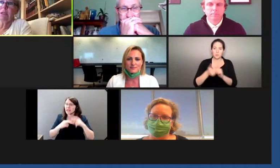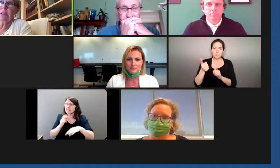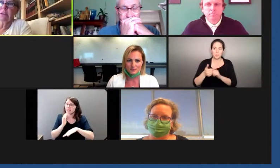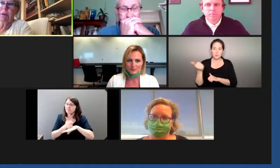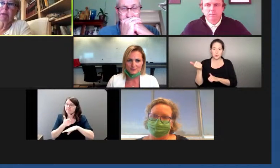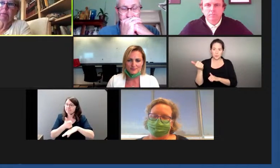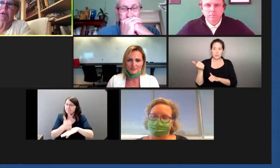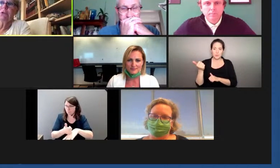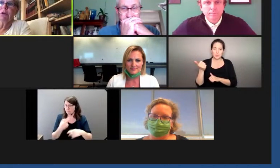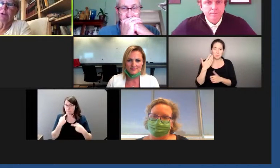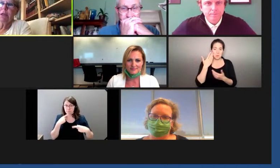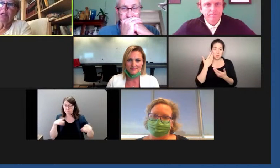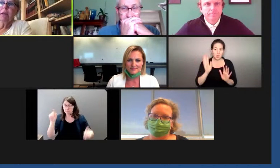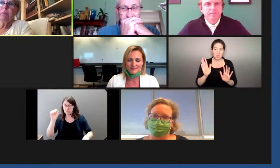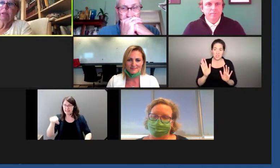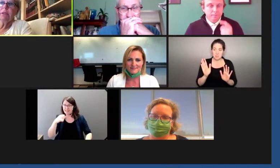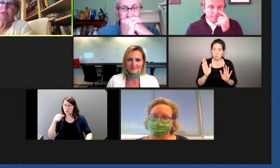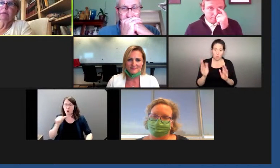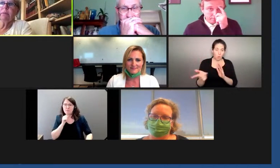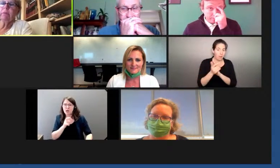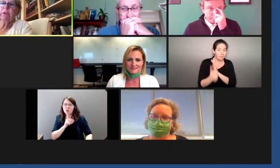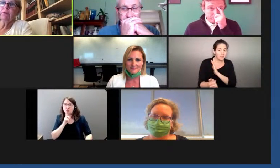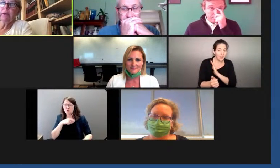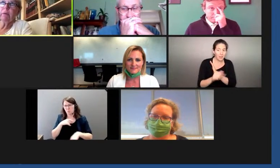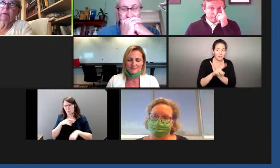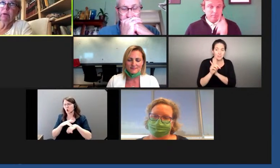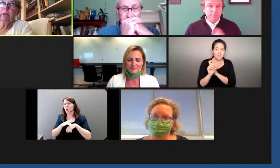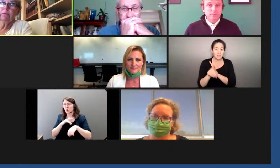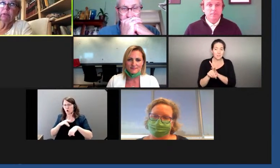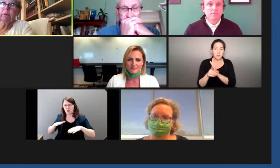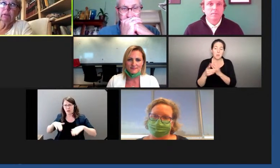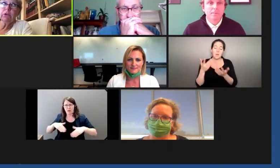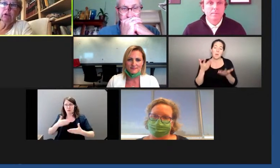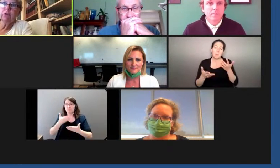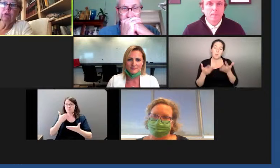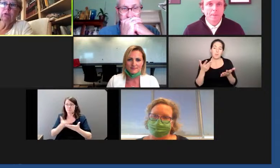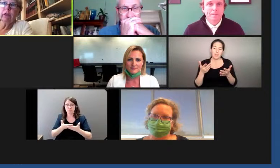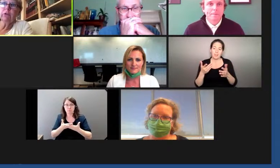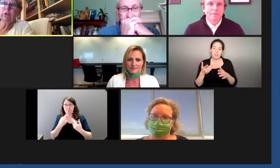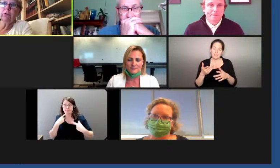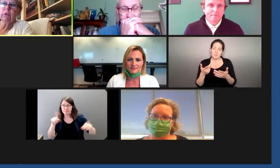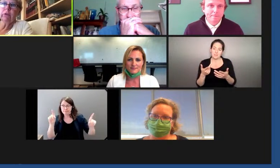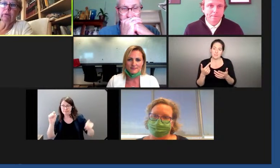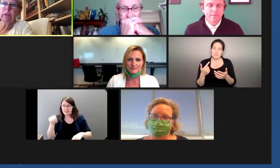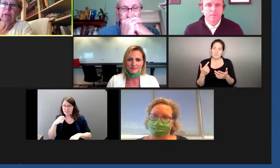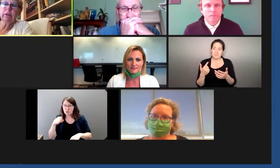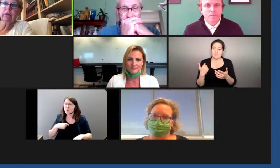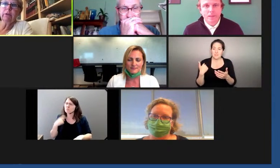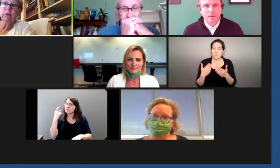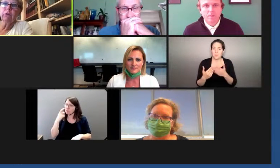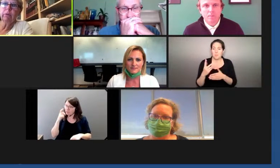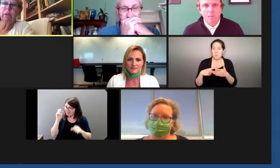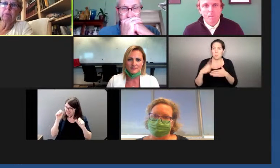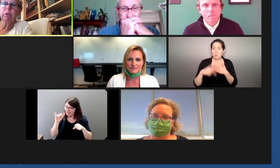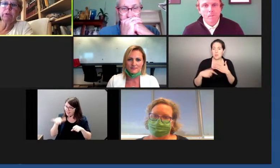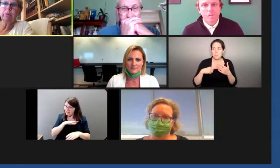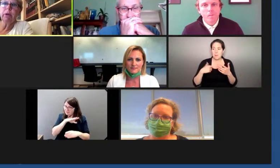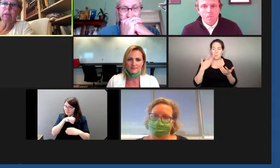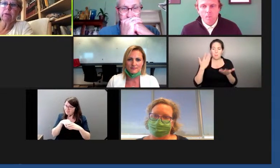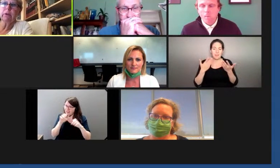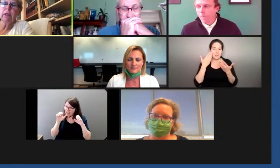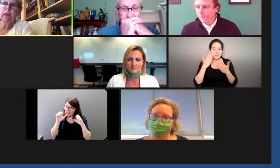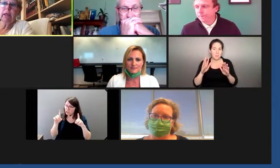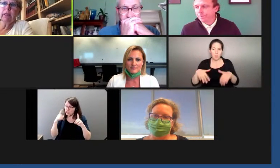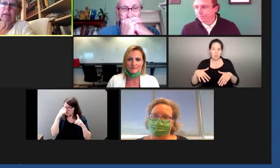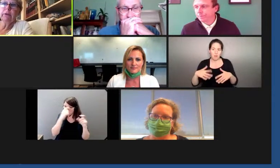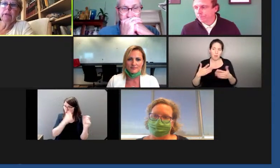too early. It is a pilot project, but I wonder if that can be part of our education strategy, since you're getting a cross section of people going to